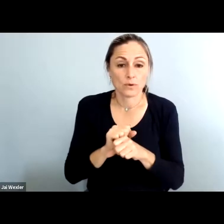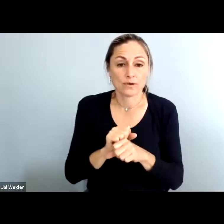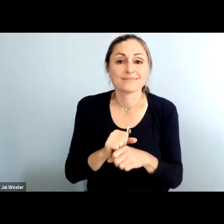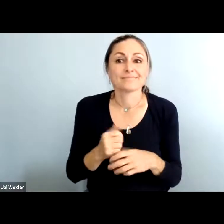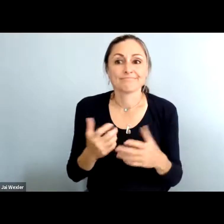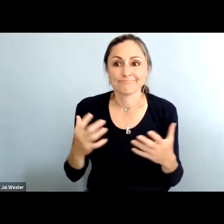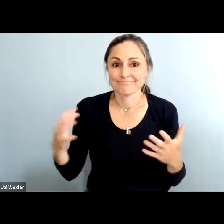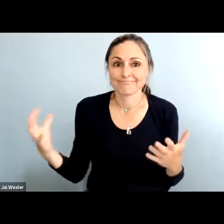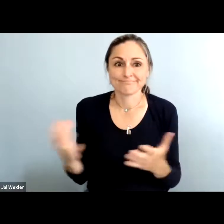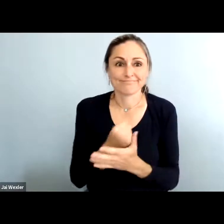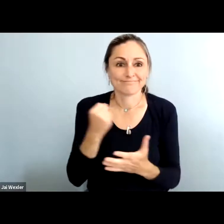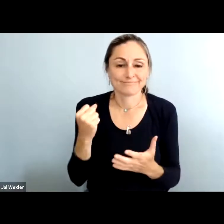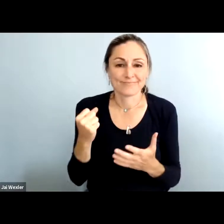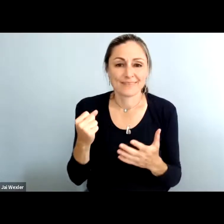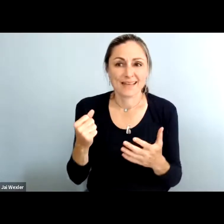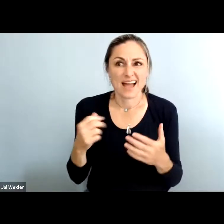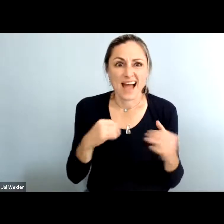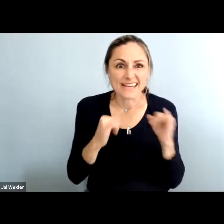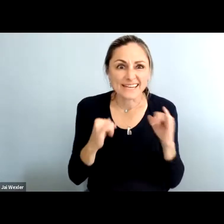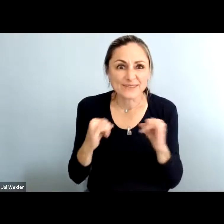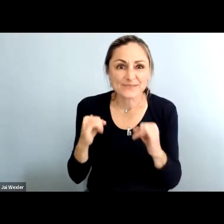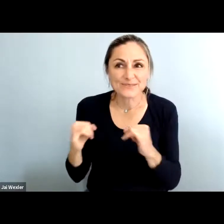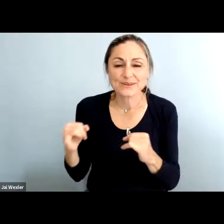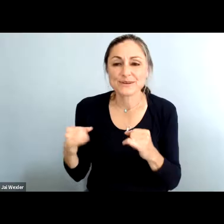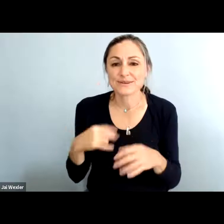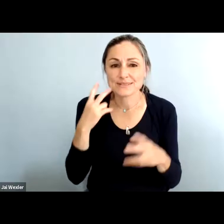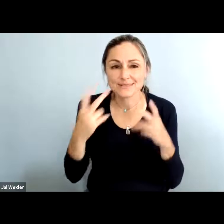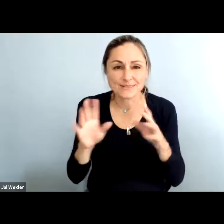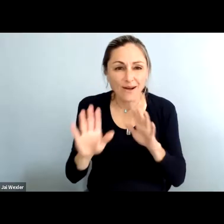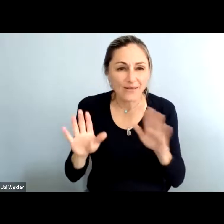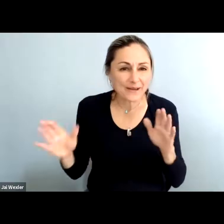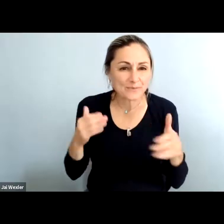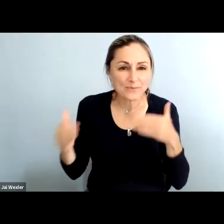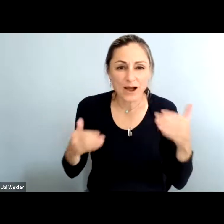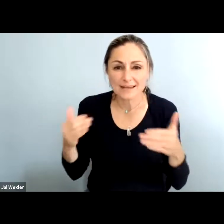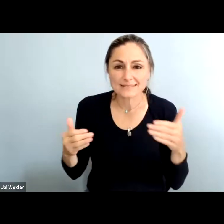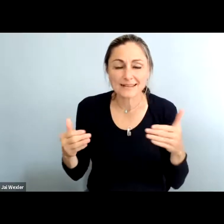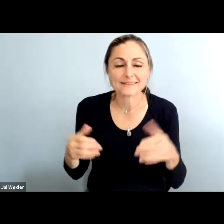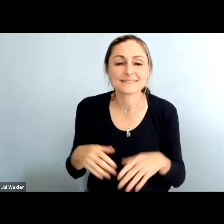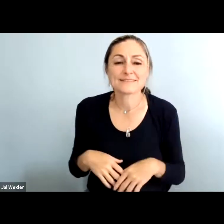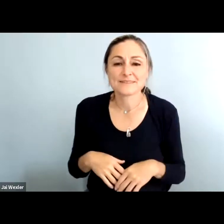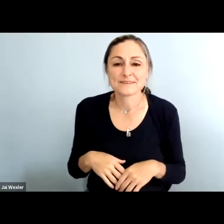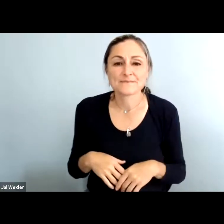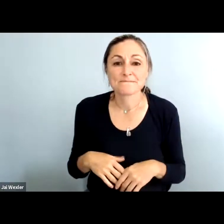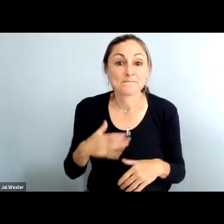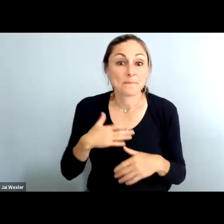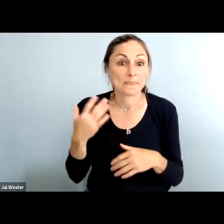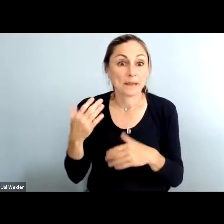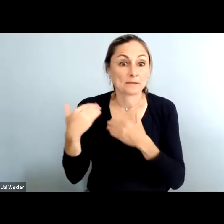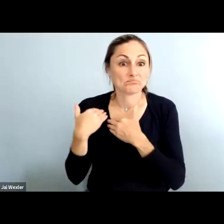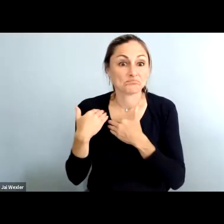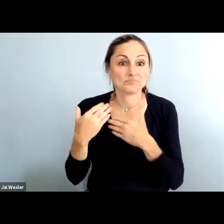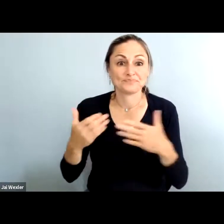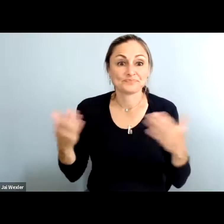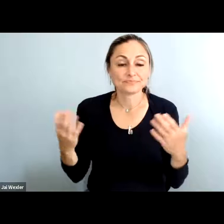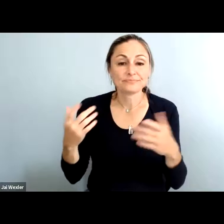to kind of interview and see their process as it was going along. And my job was to create